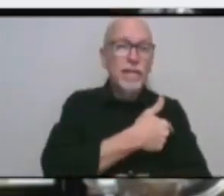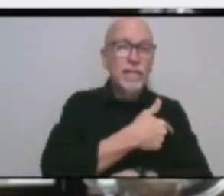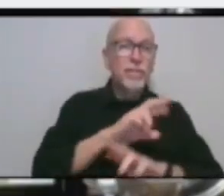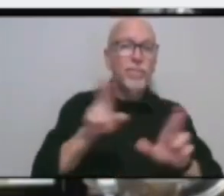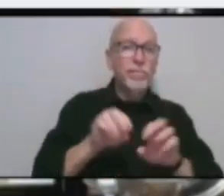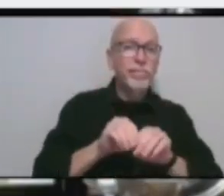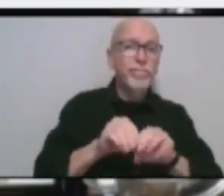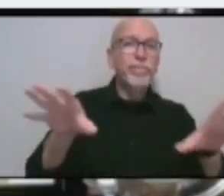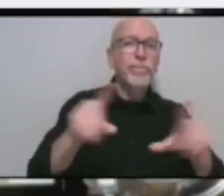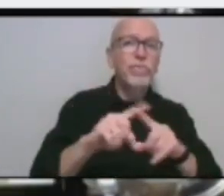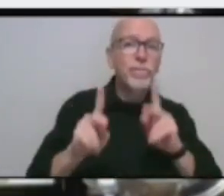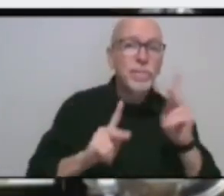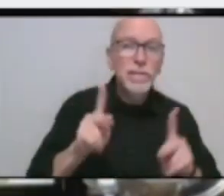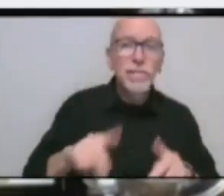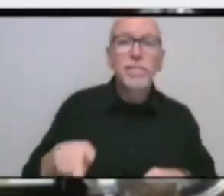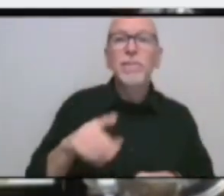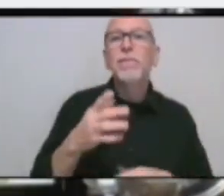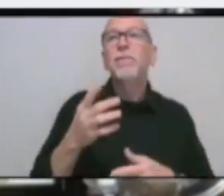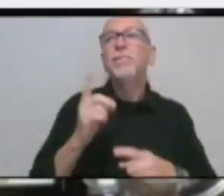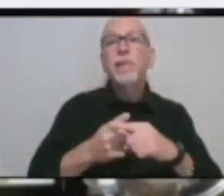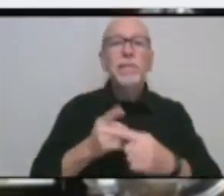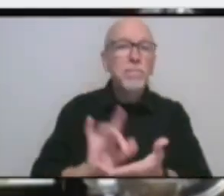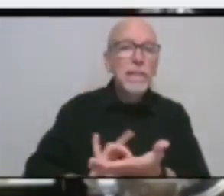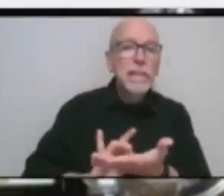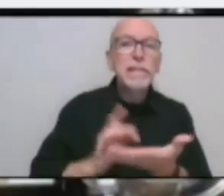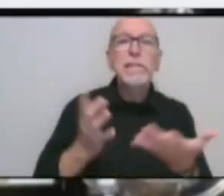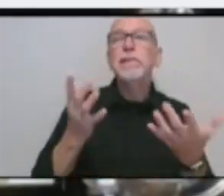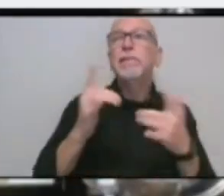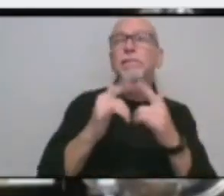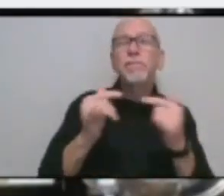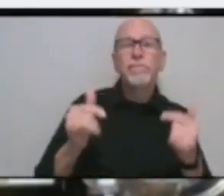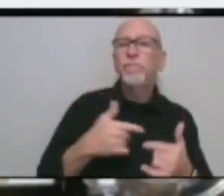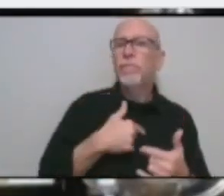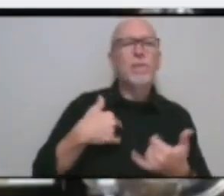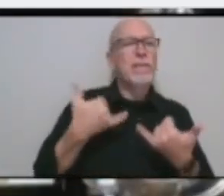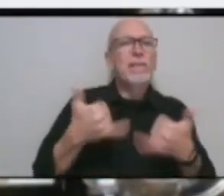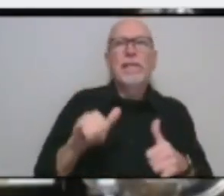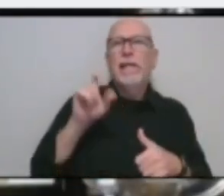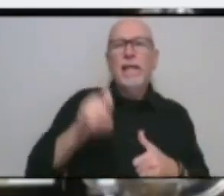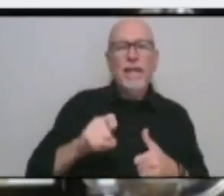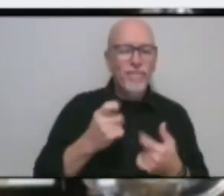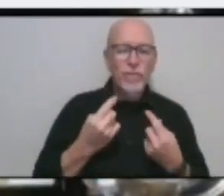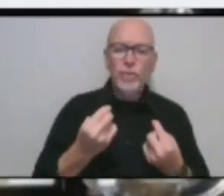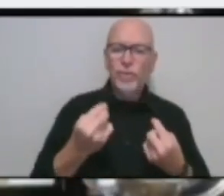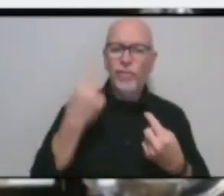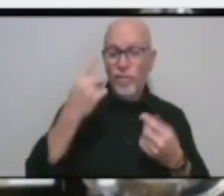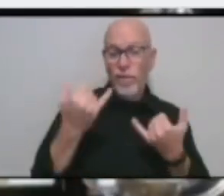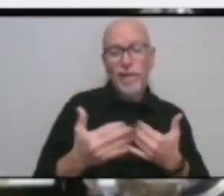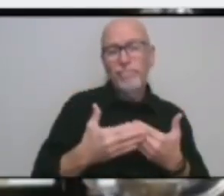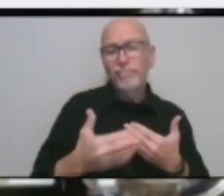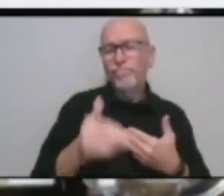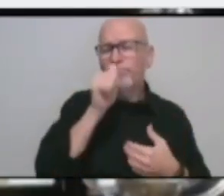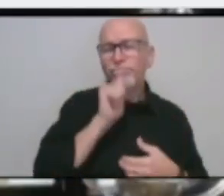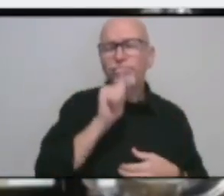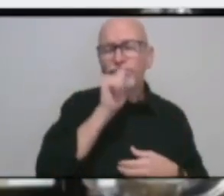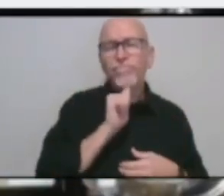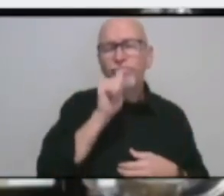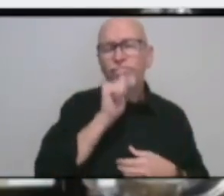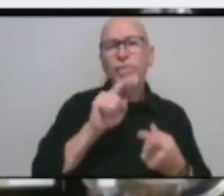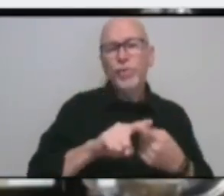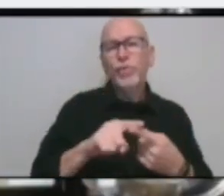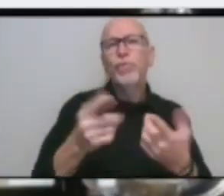the masses and therapeutics. We're still practicing everything that we need to do in the meantime, but